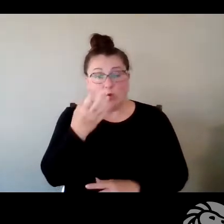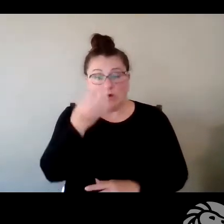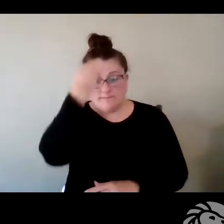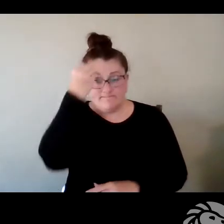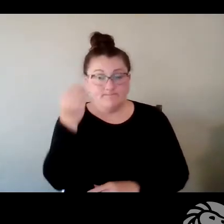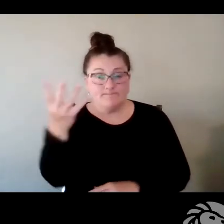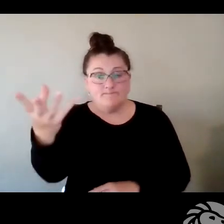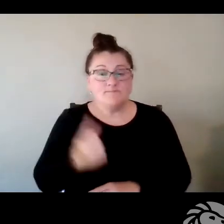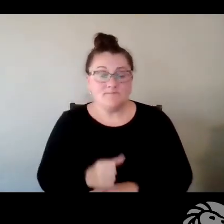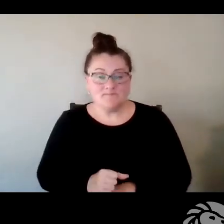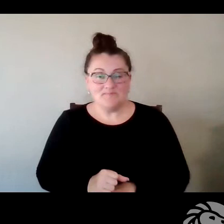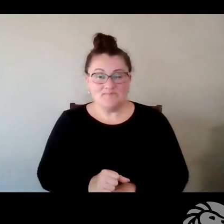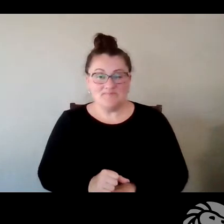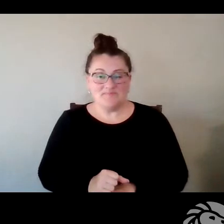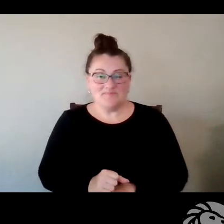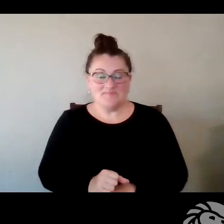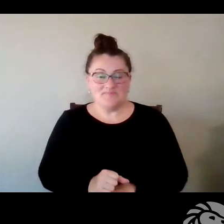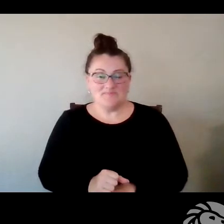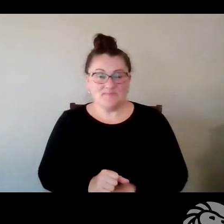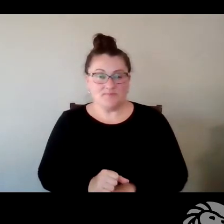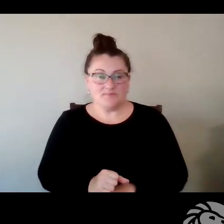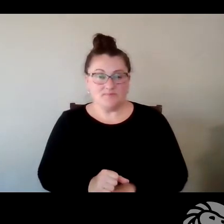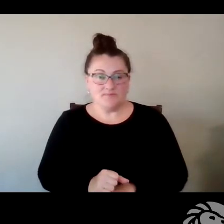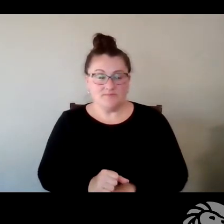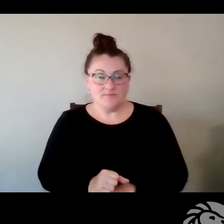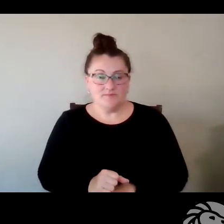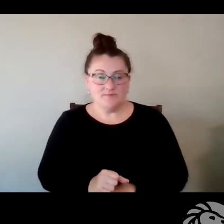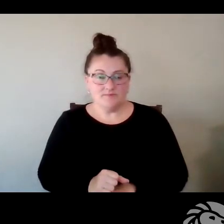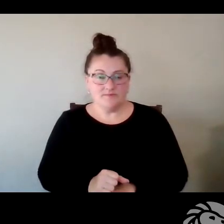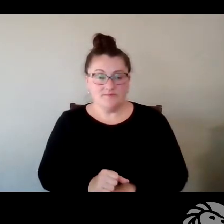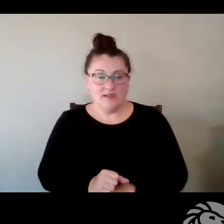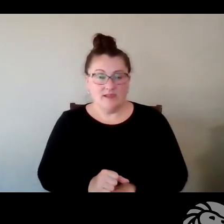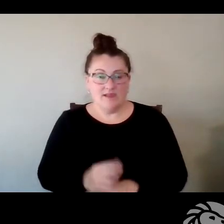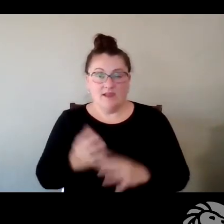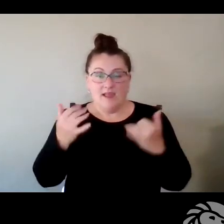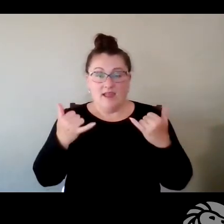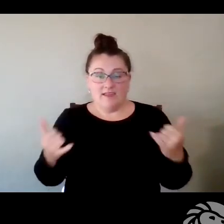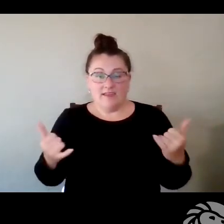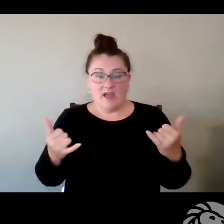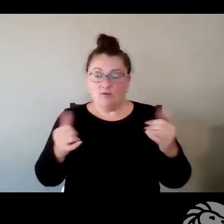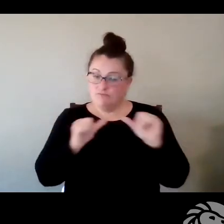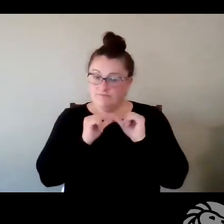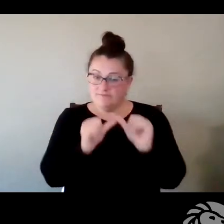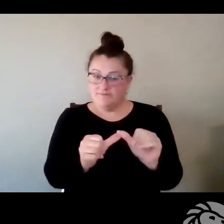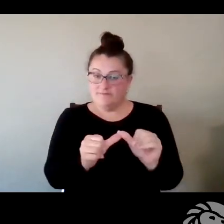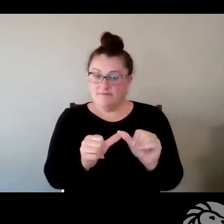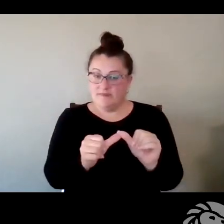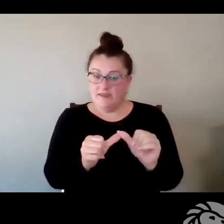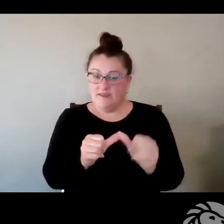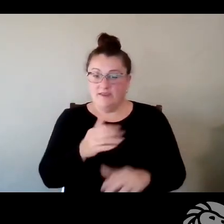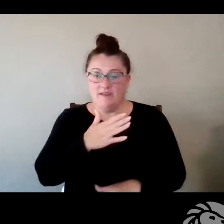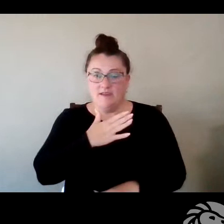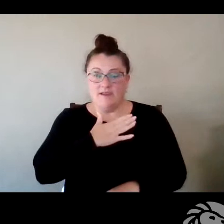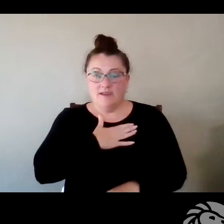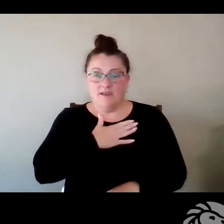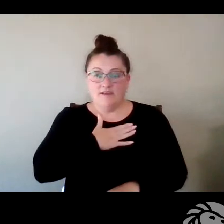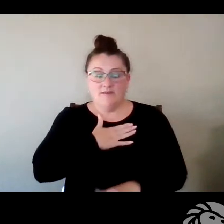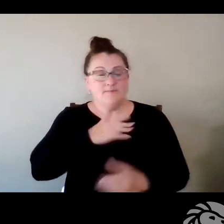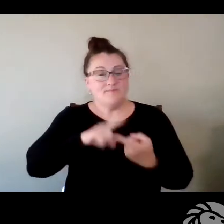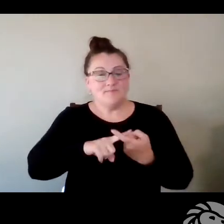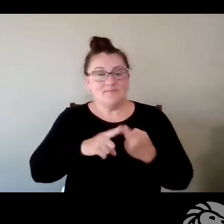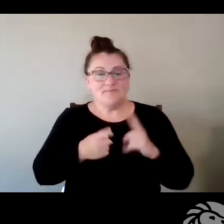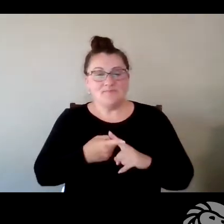that and act accordingly. And now, without further ado, my dear friends